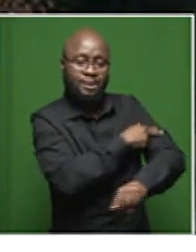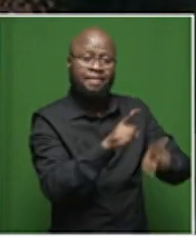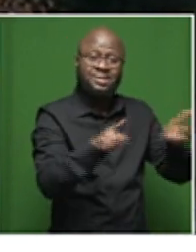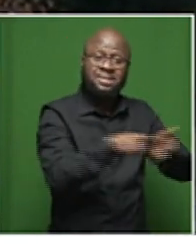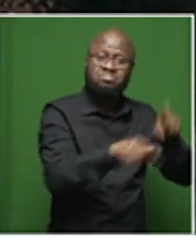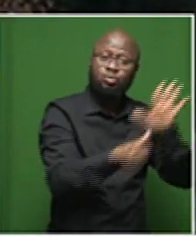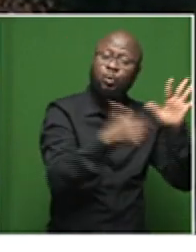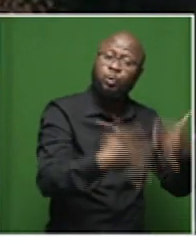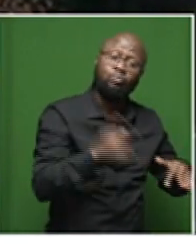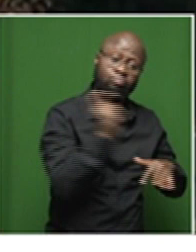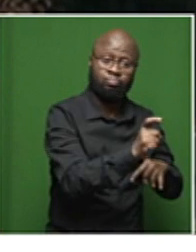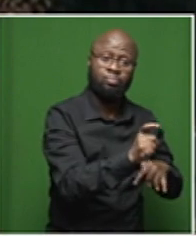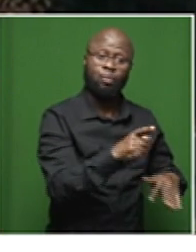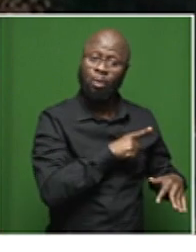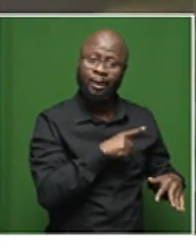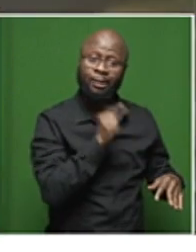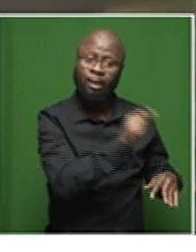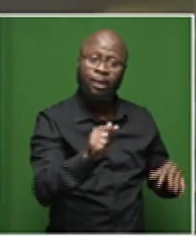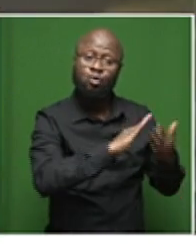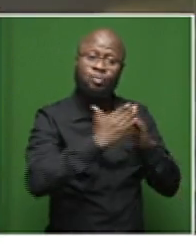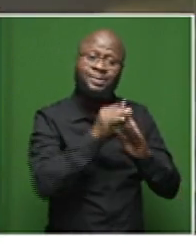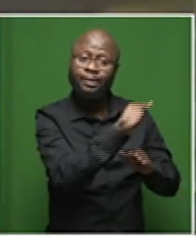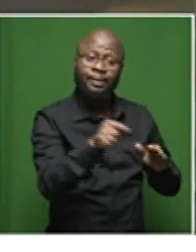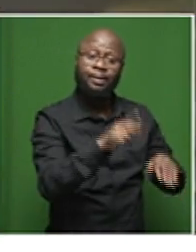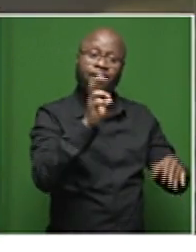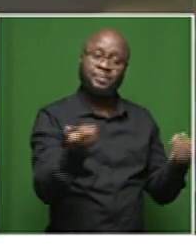for the community to go and screen